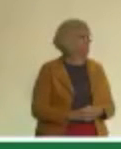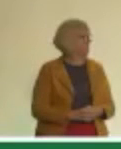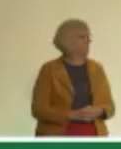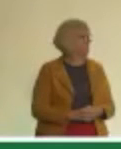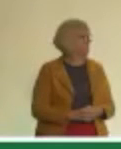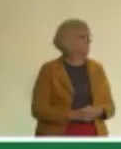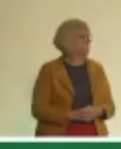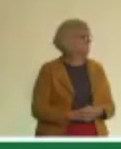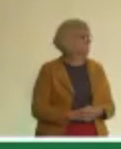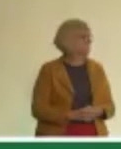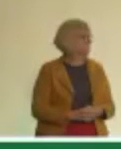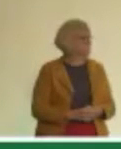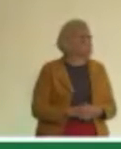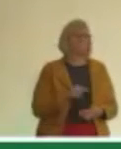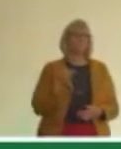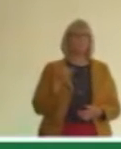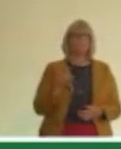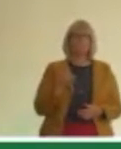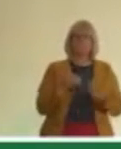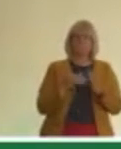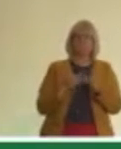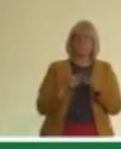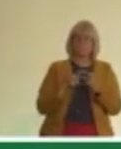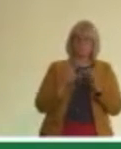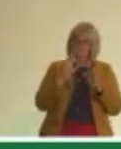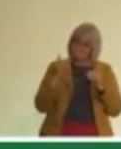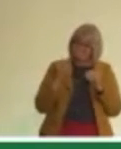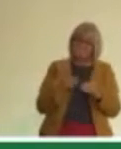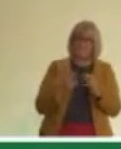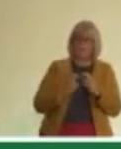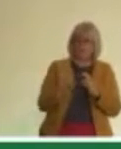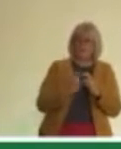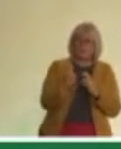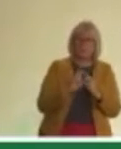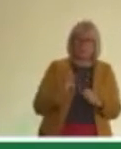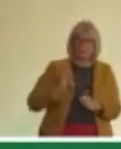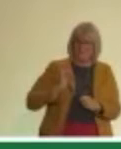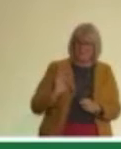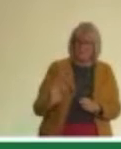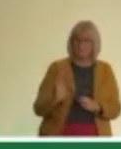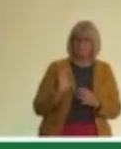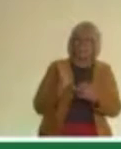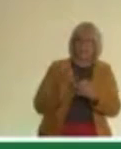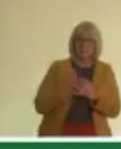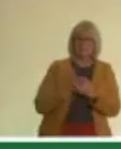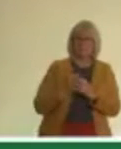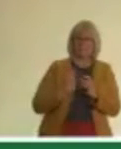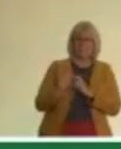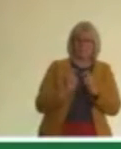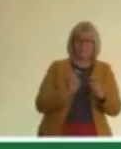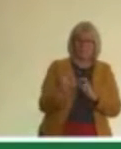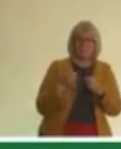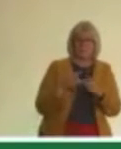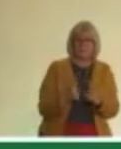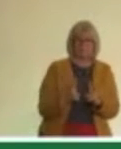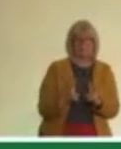Zoe is putting transport at the center of everything she does, an affordable, accessible transport system. And one of the pieces of work I'm so proud